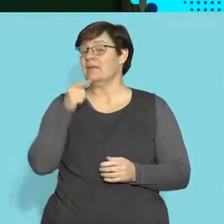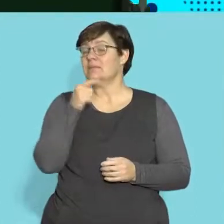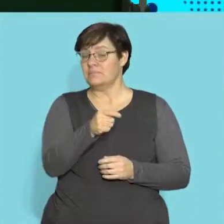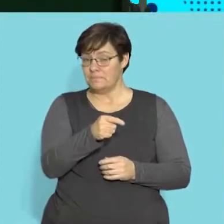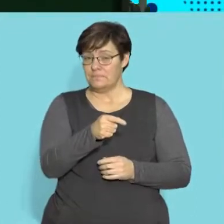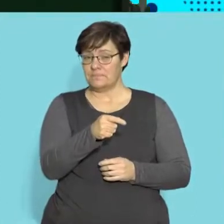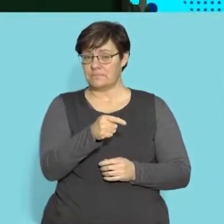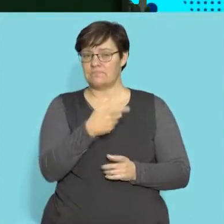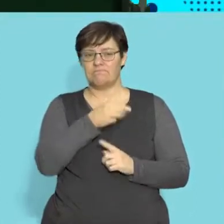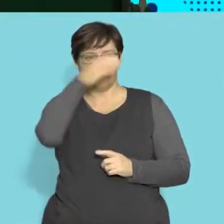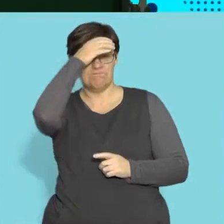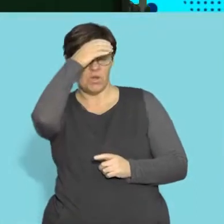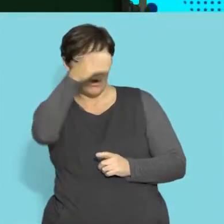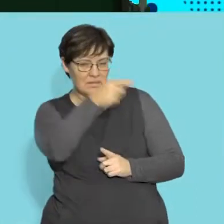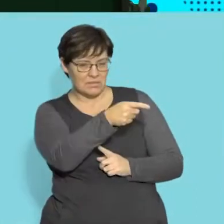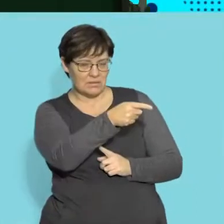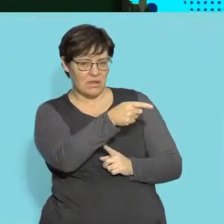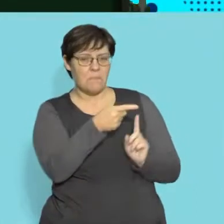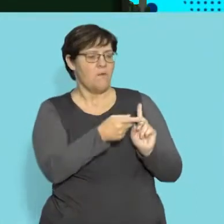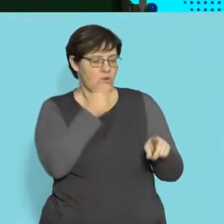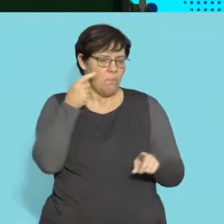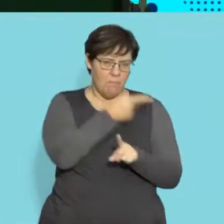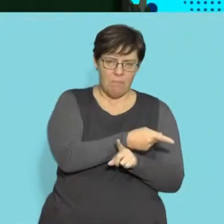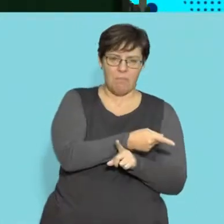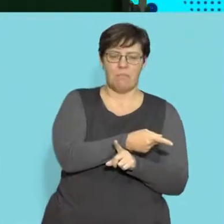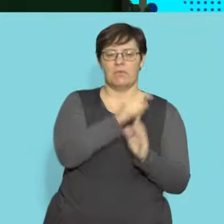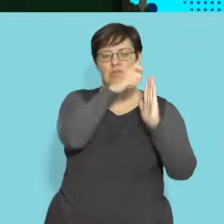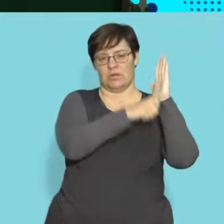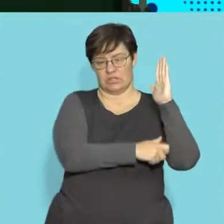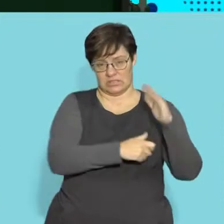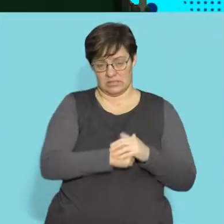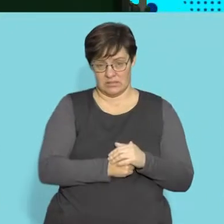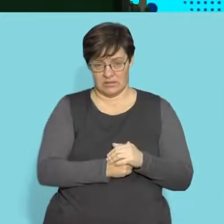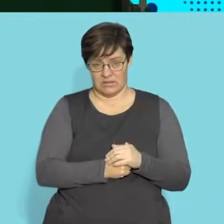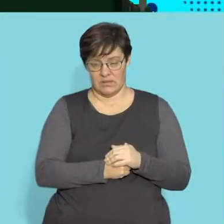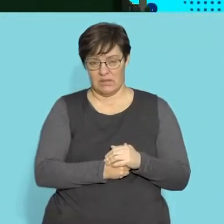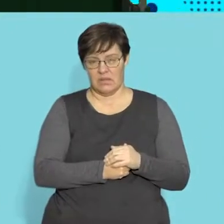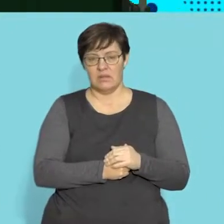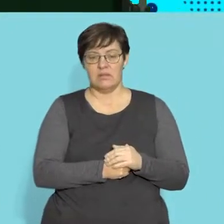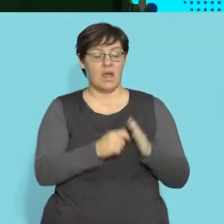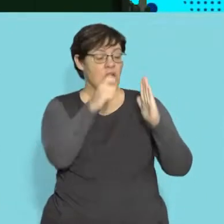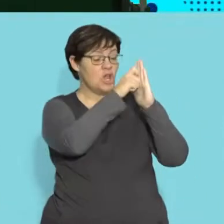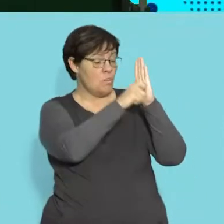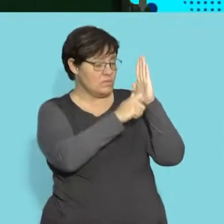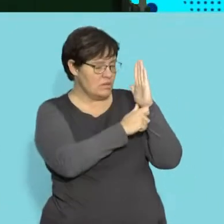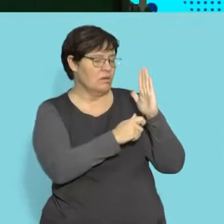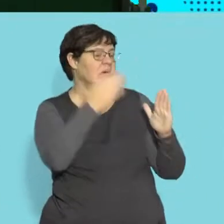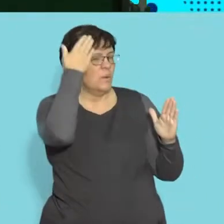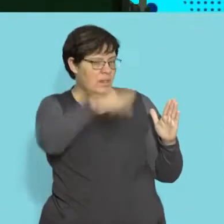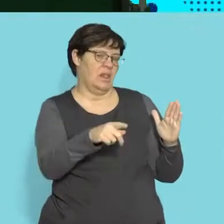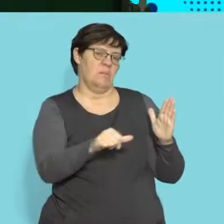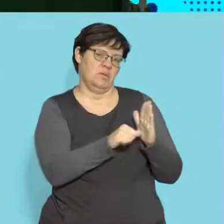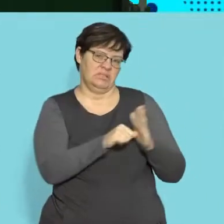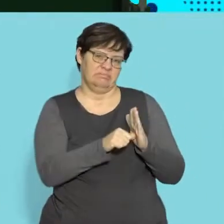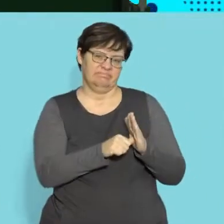section is based on concepts that are derived on terminology. So it's important that you write these terms, guys, and have a list